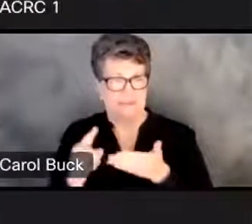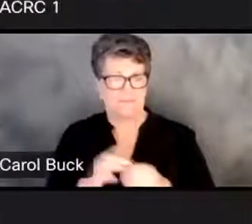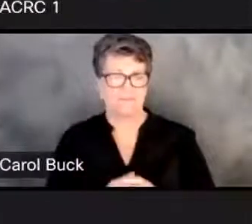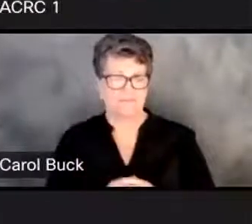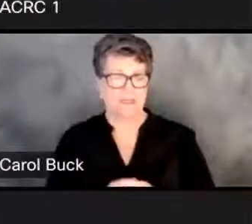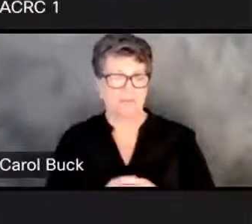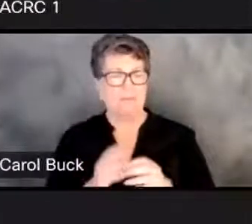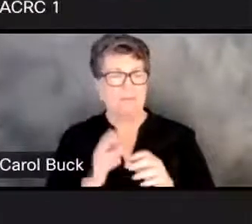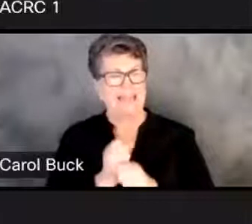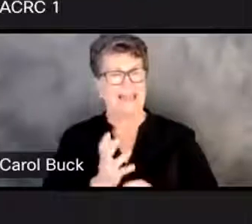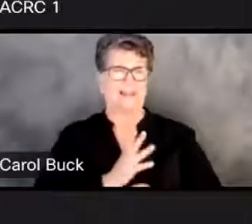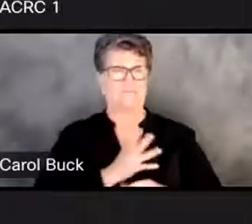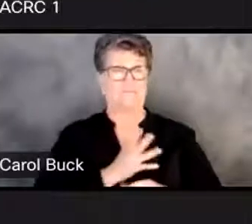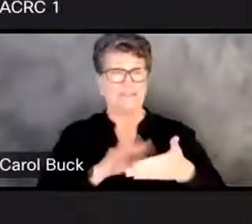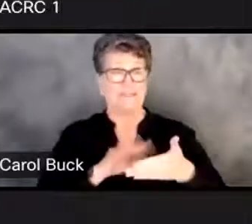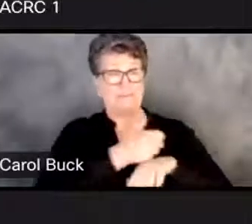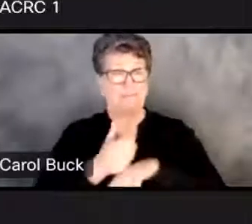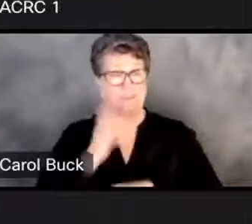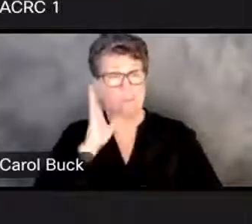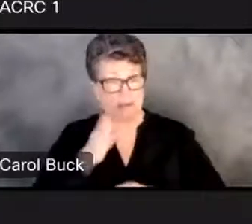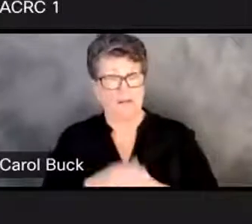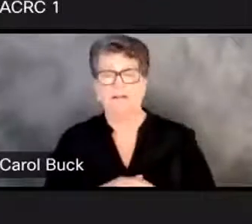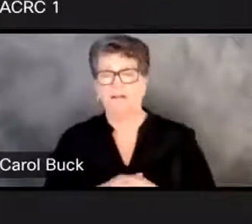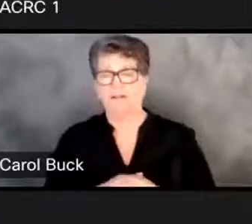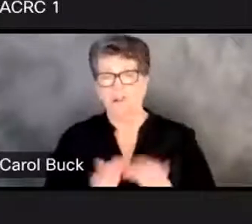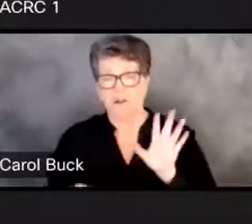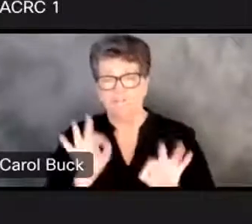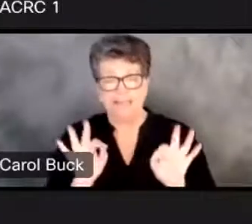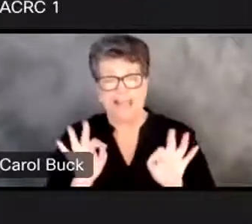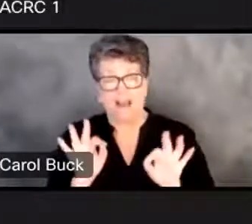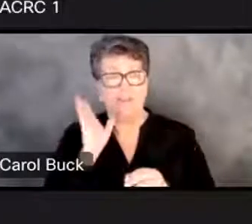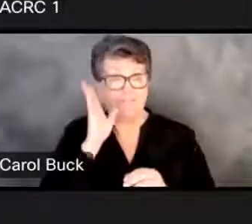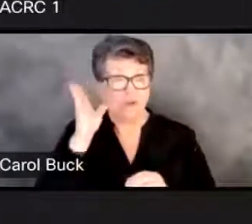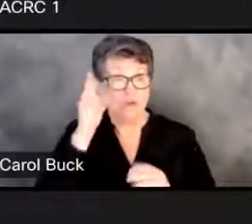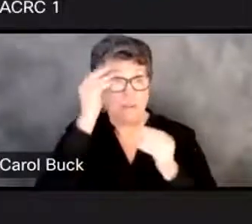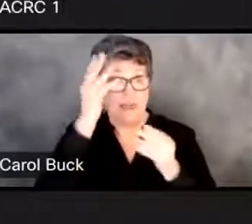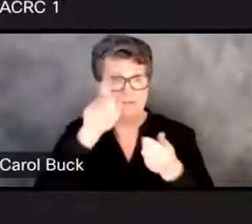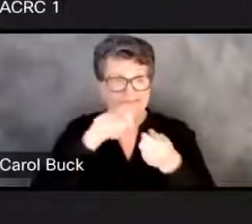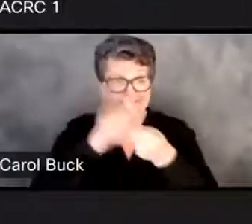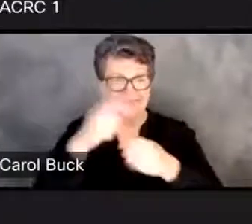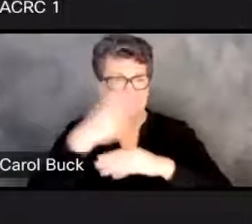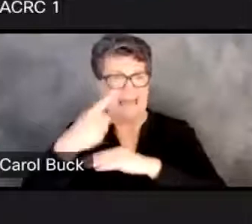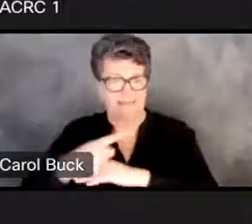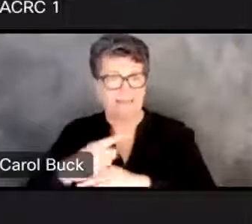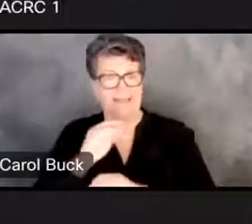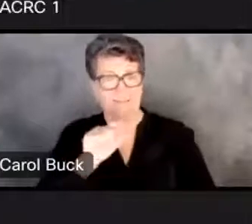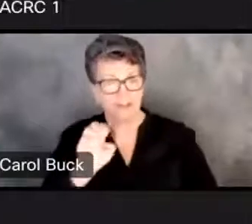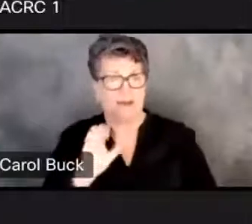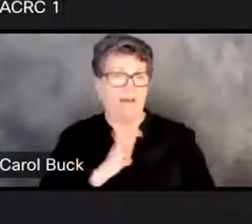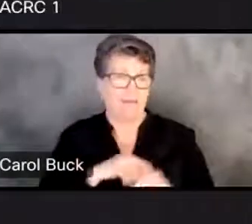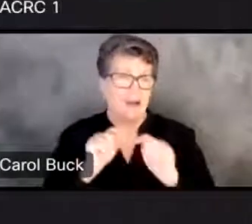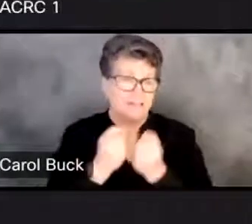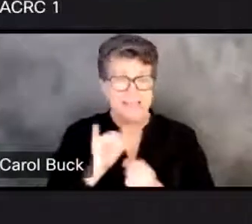be getting the formal schedule all set up, and so you guys can find out in the future. We'll let you know what exact days that Michelle and our team and John